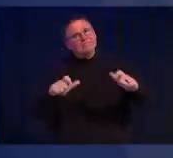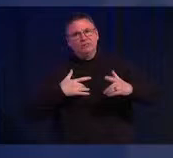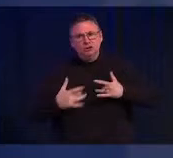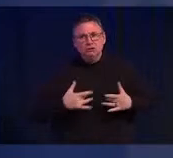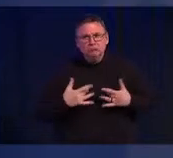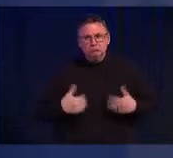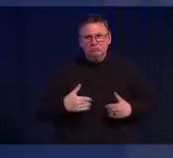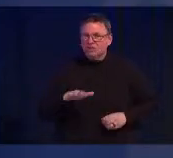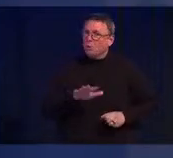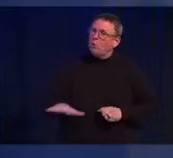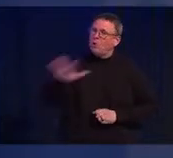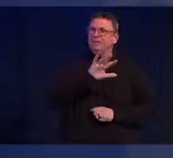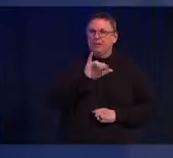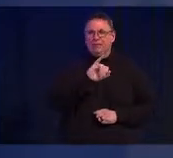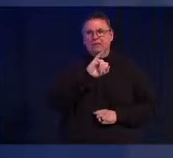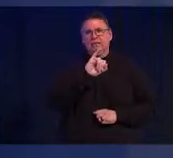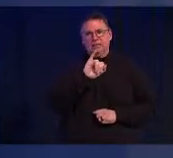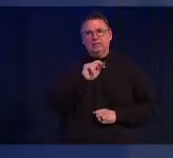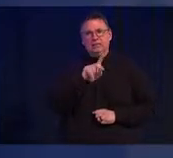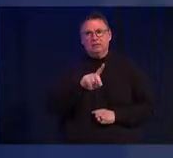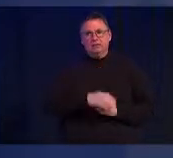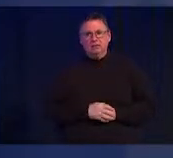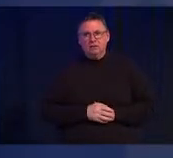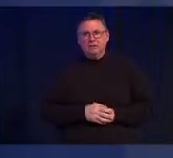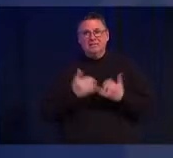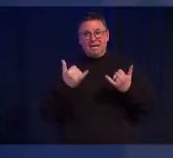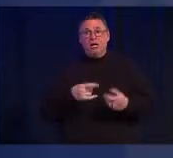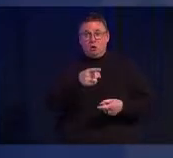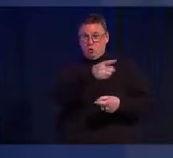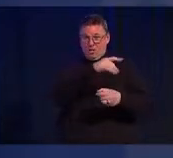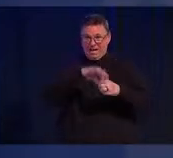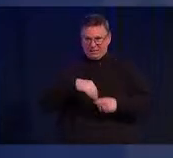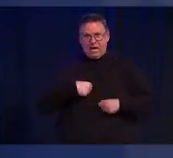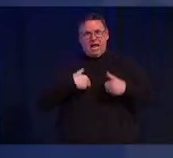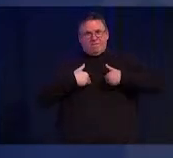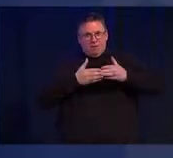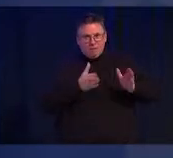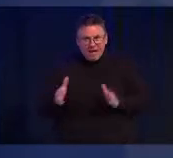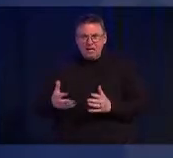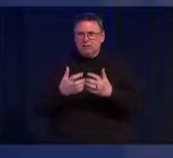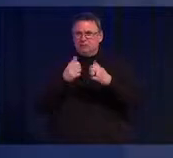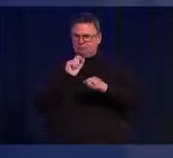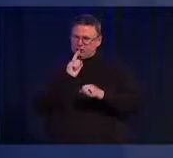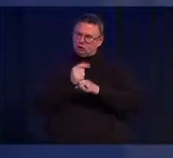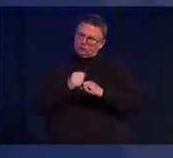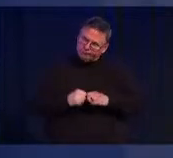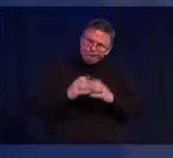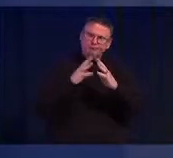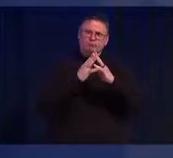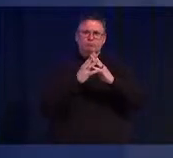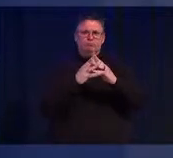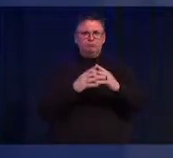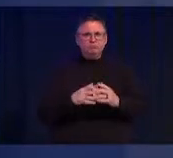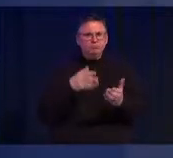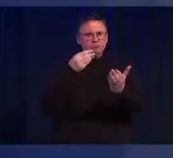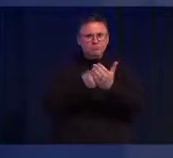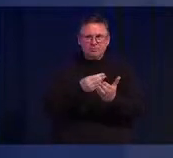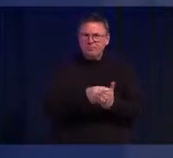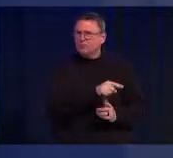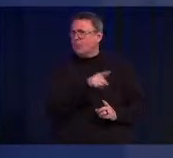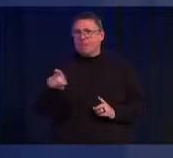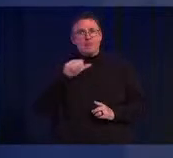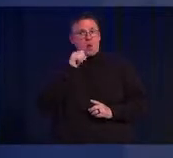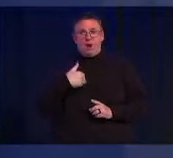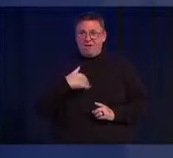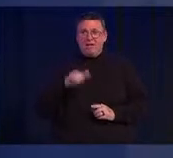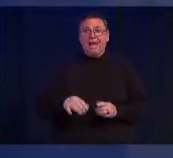I've told Hoosiers as soon as I am elected, we have a plan, day one, ready to go. It has a fiscal, which my opponents did not. It has language,